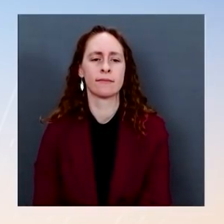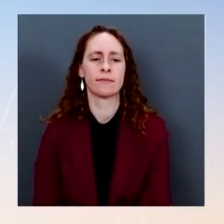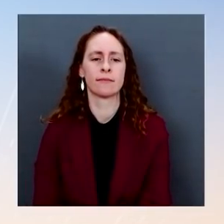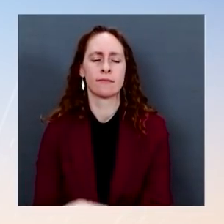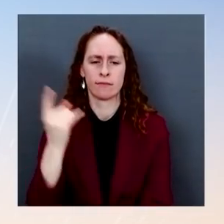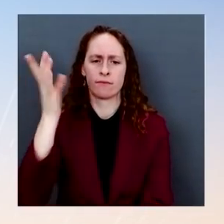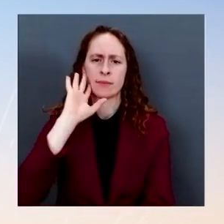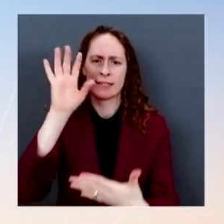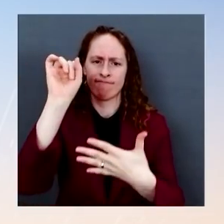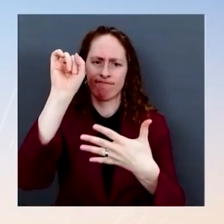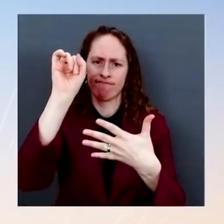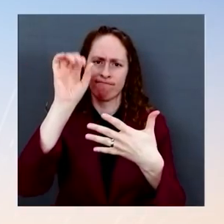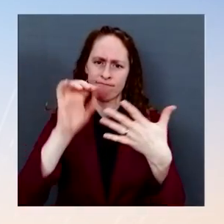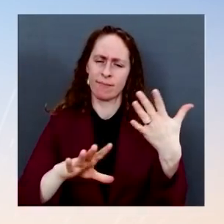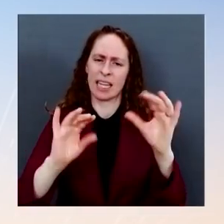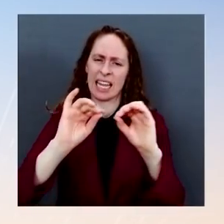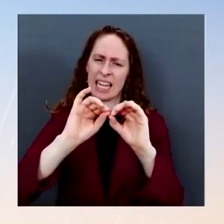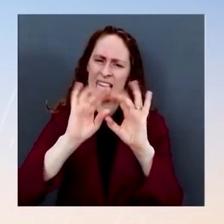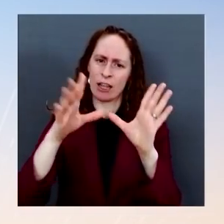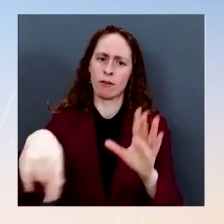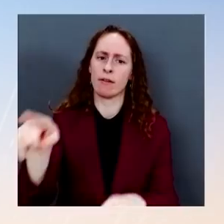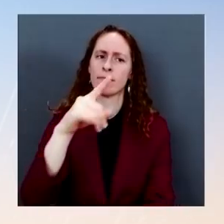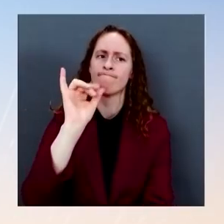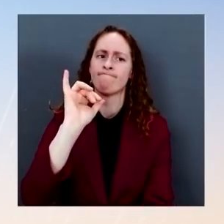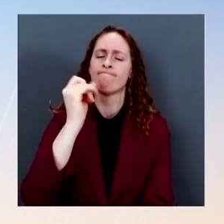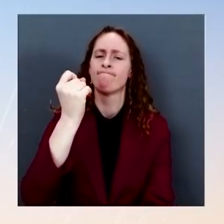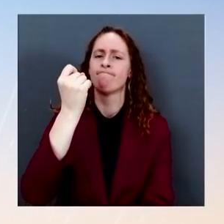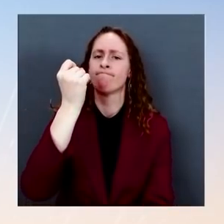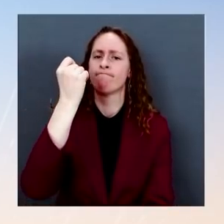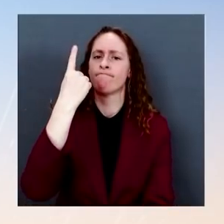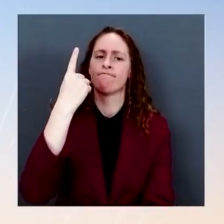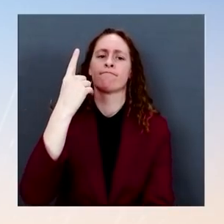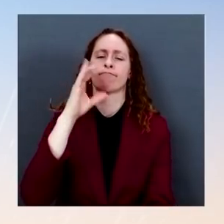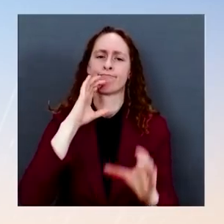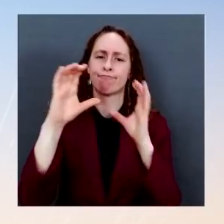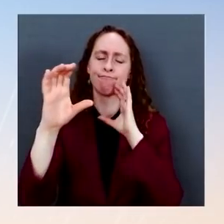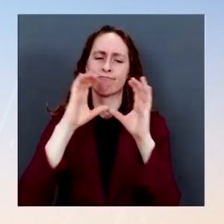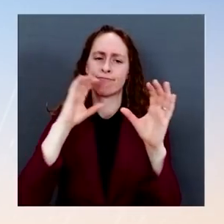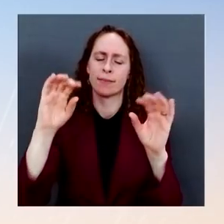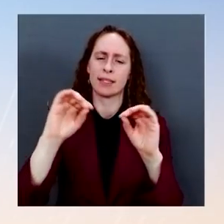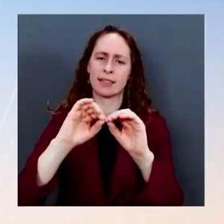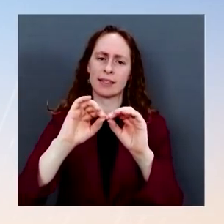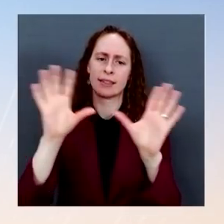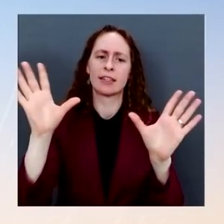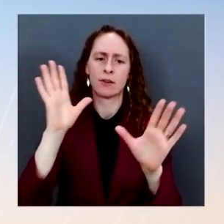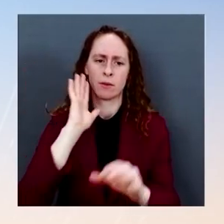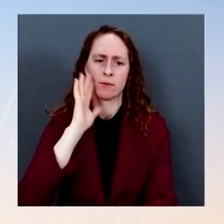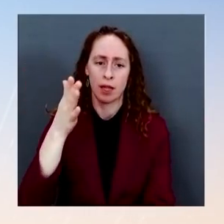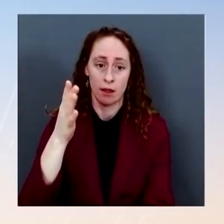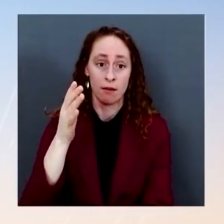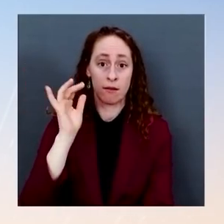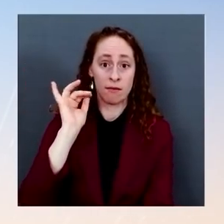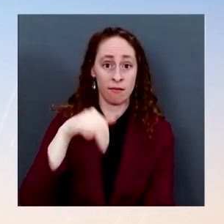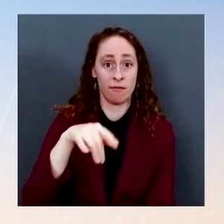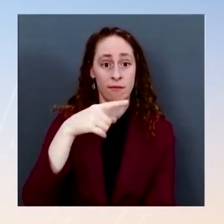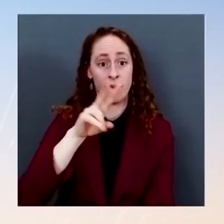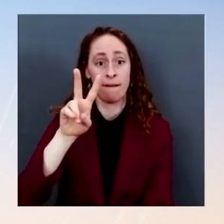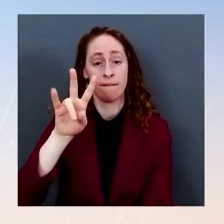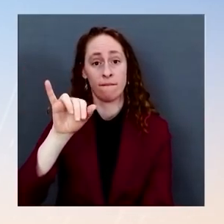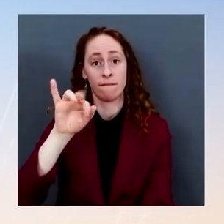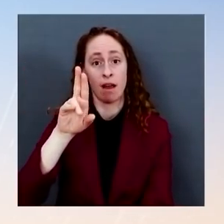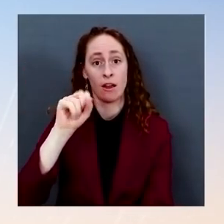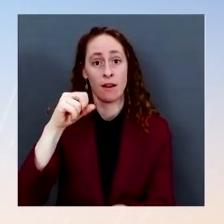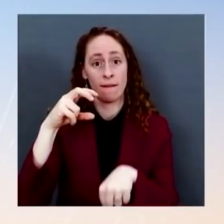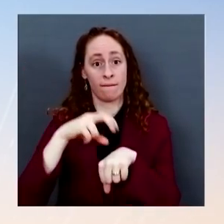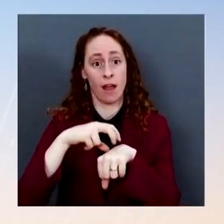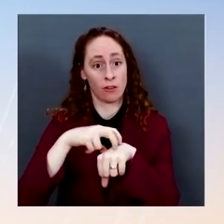our steps to address what we know is an unpredictable virus and our fight against a once-in-a-generation pandemic. But that's what people can expect